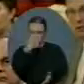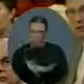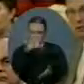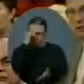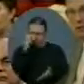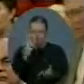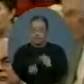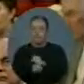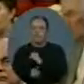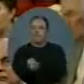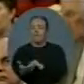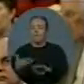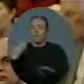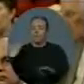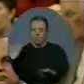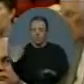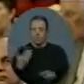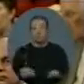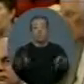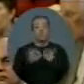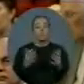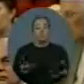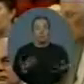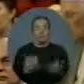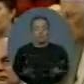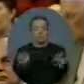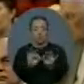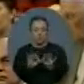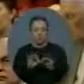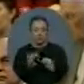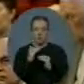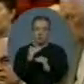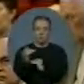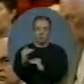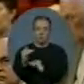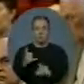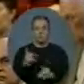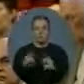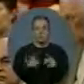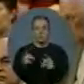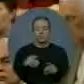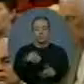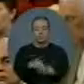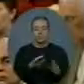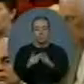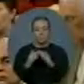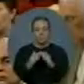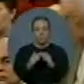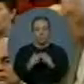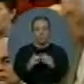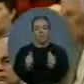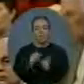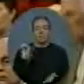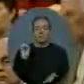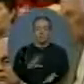evacuation plans. The important thing, Mr. Speaker, is we are keeping people safe. We are working with the communities as we put forward a comprehensive plan based on